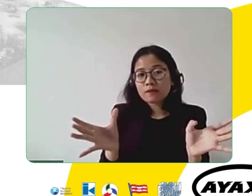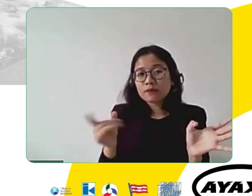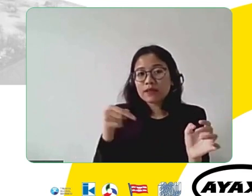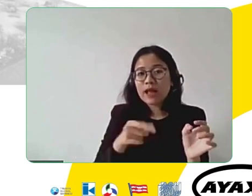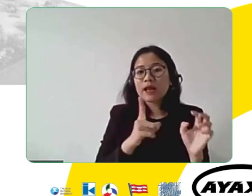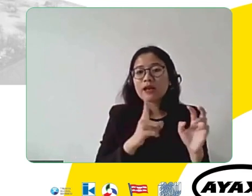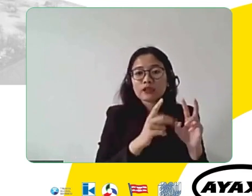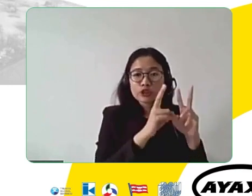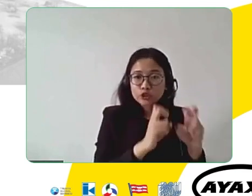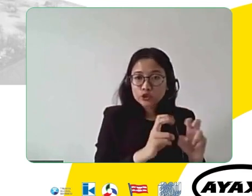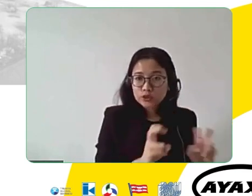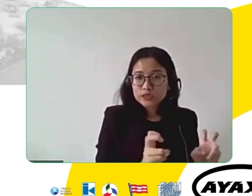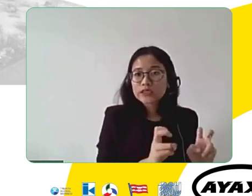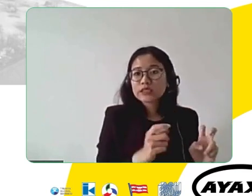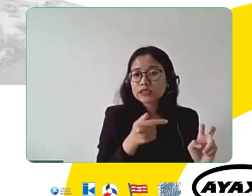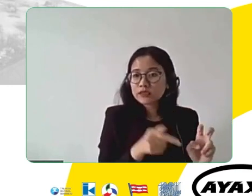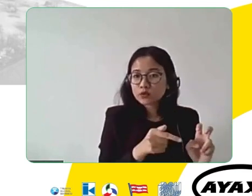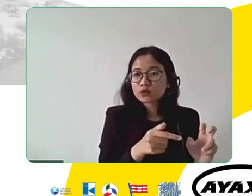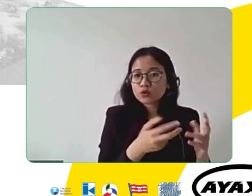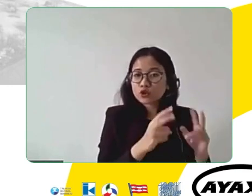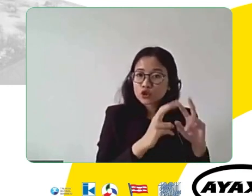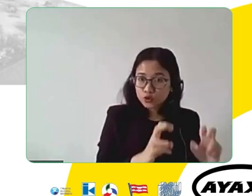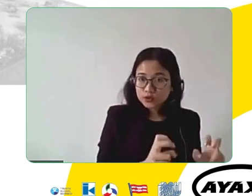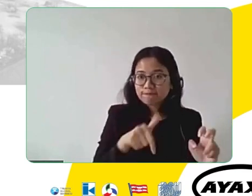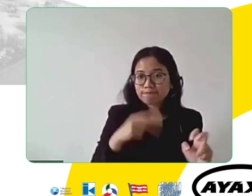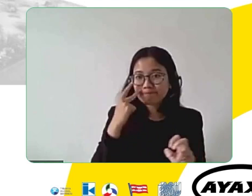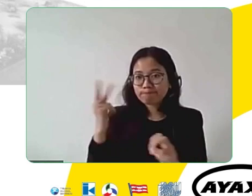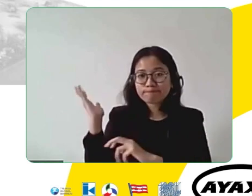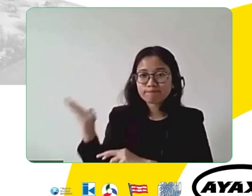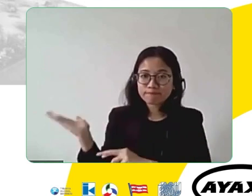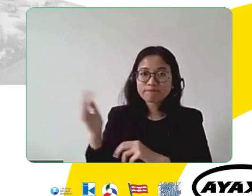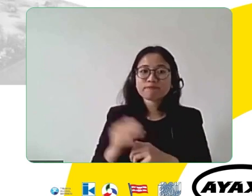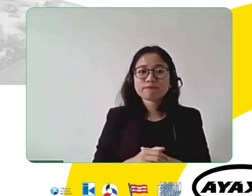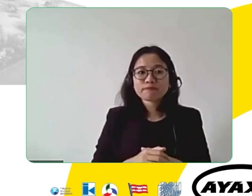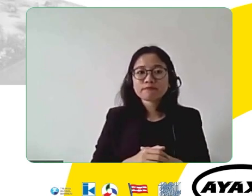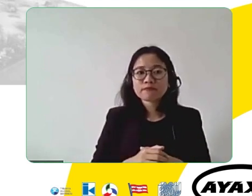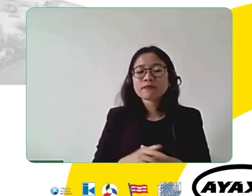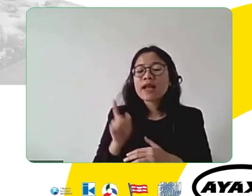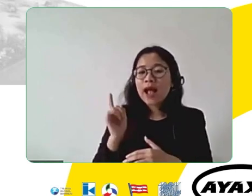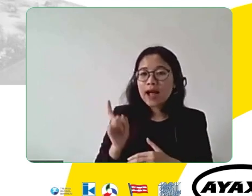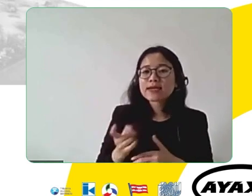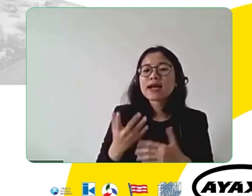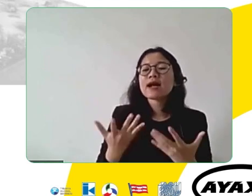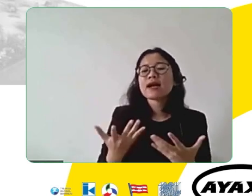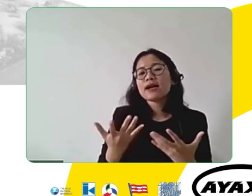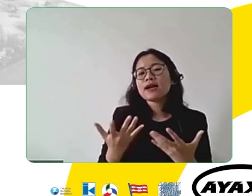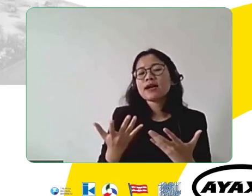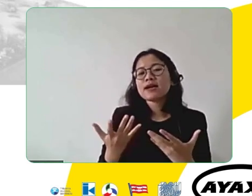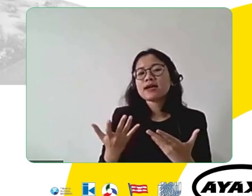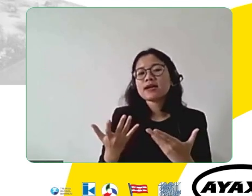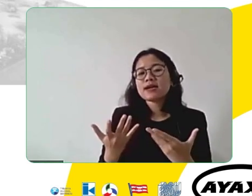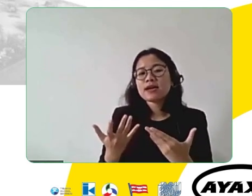for those who use the commuter who use air-conditioned